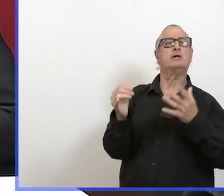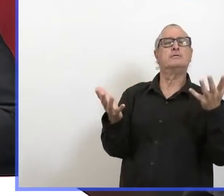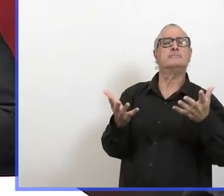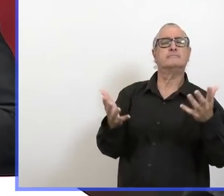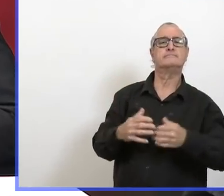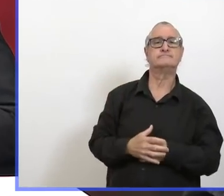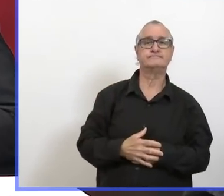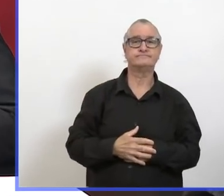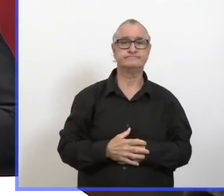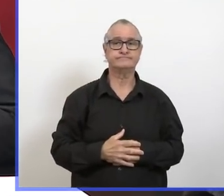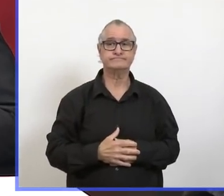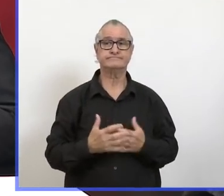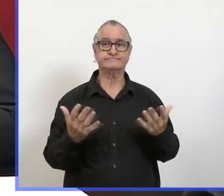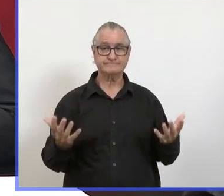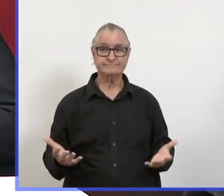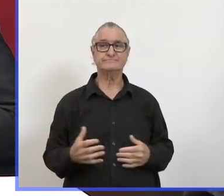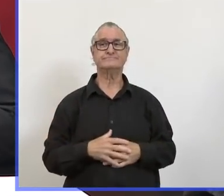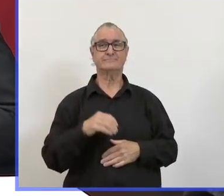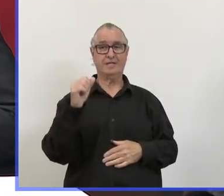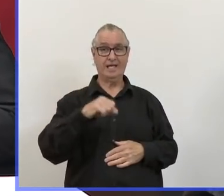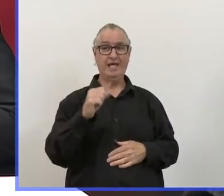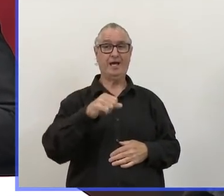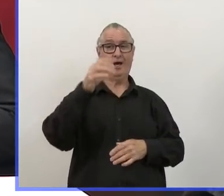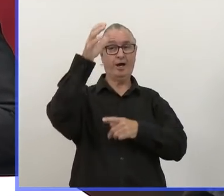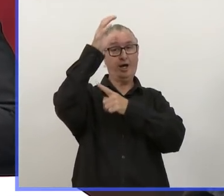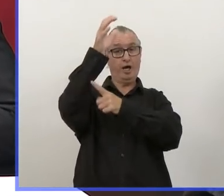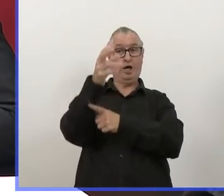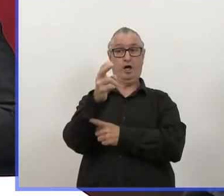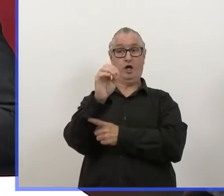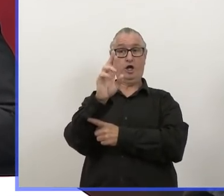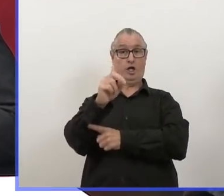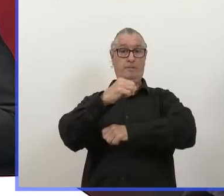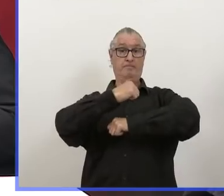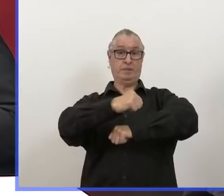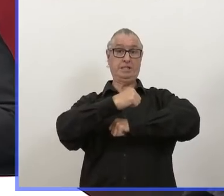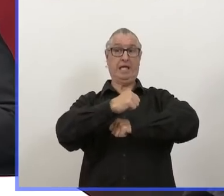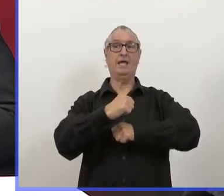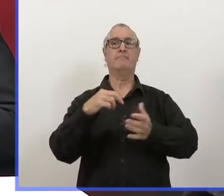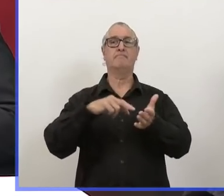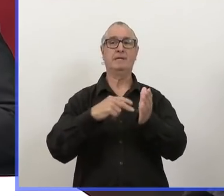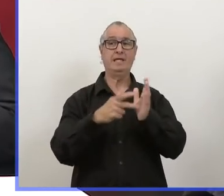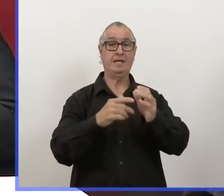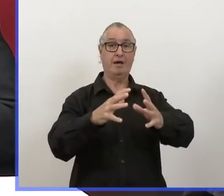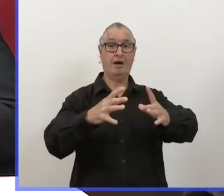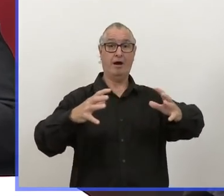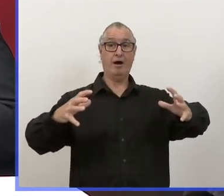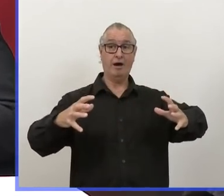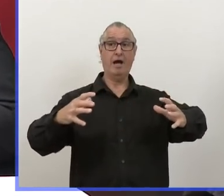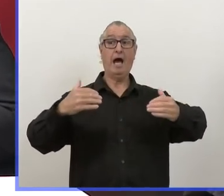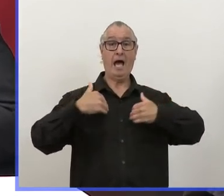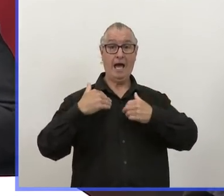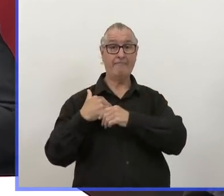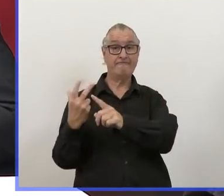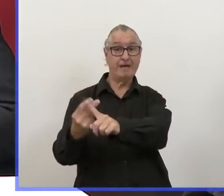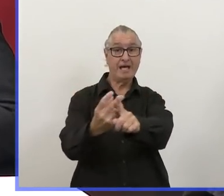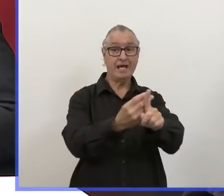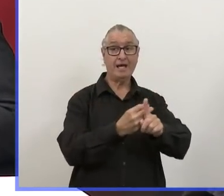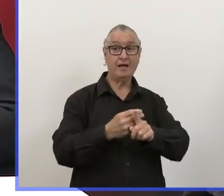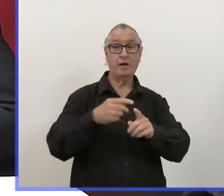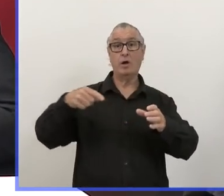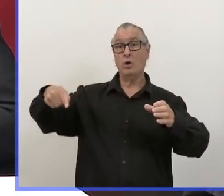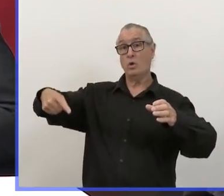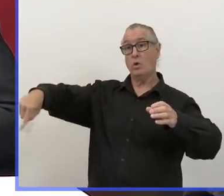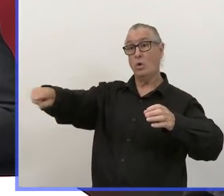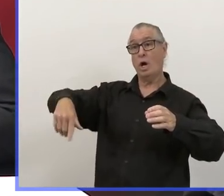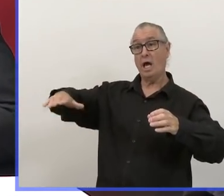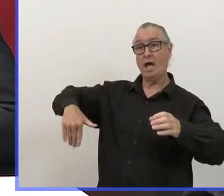there's enough people in a population who are immunized to protect those who aren't. One of the bases for that, one of the